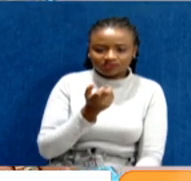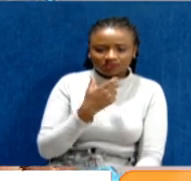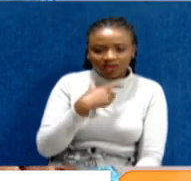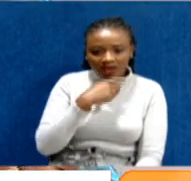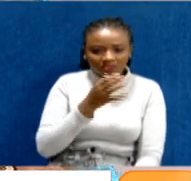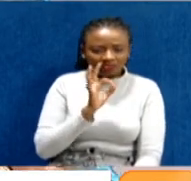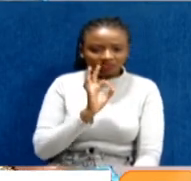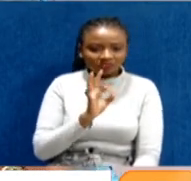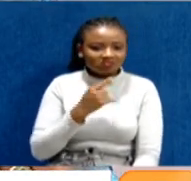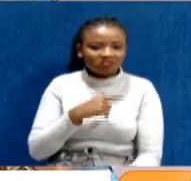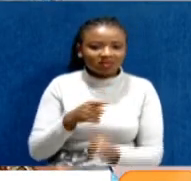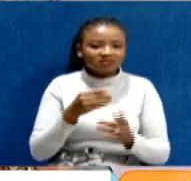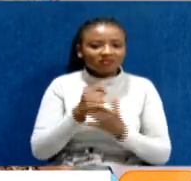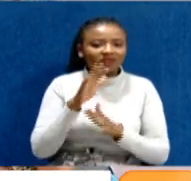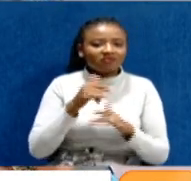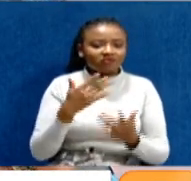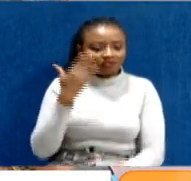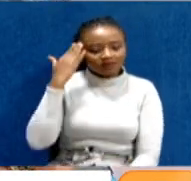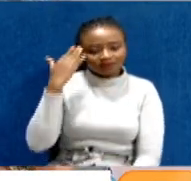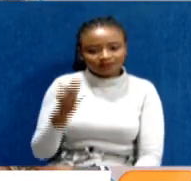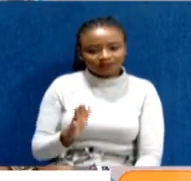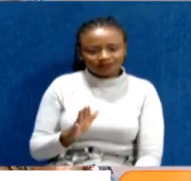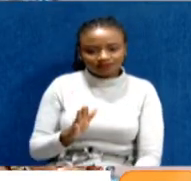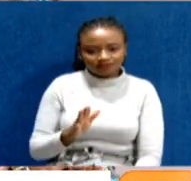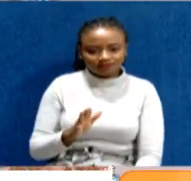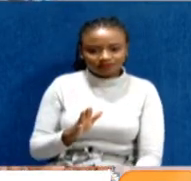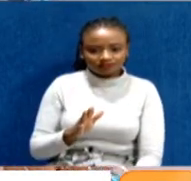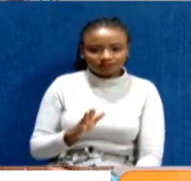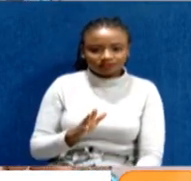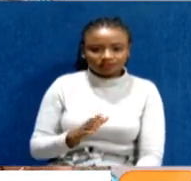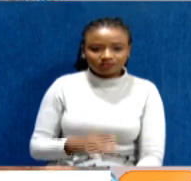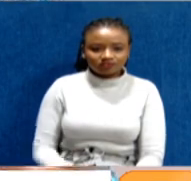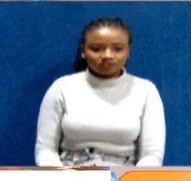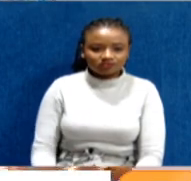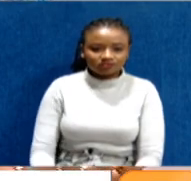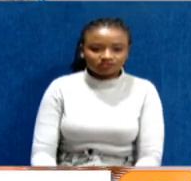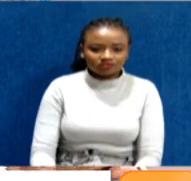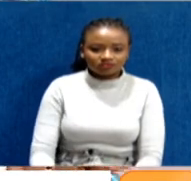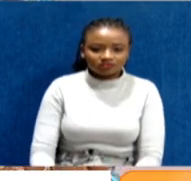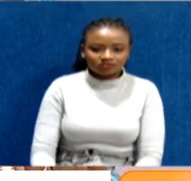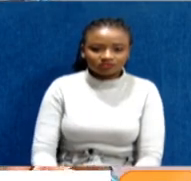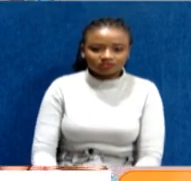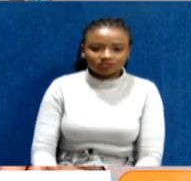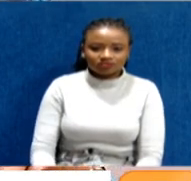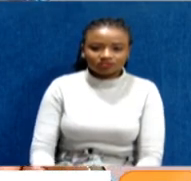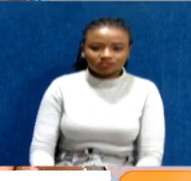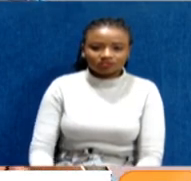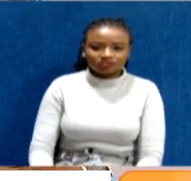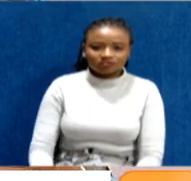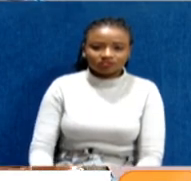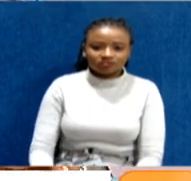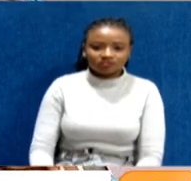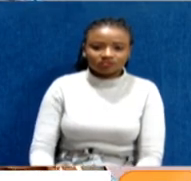get. Mm-hmm. We are really working hard to get there. Yeah. We're already there. We all have organic markets in Karen.